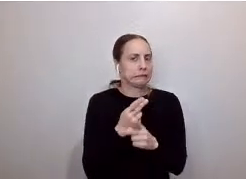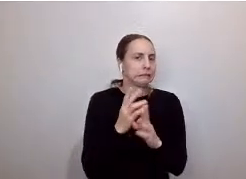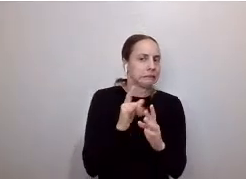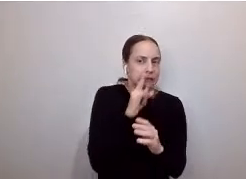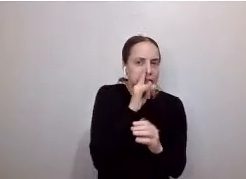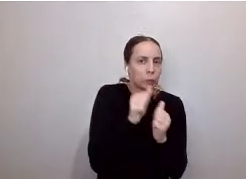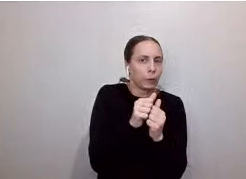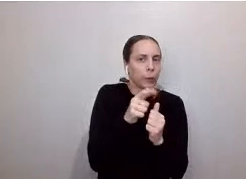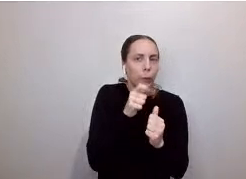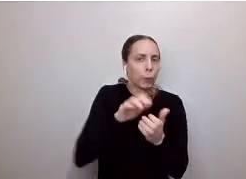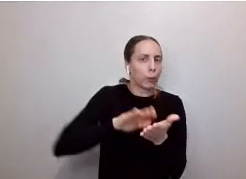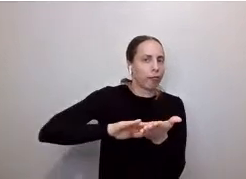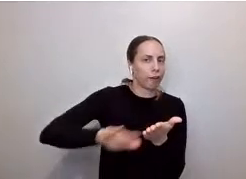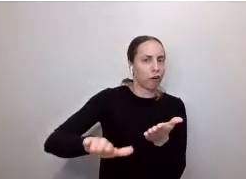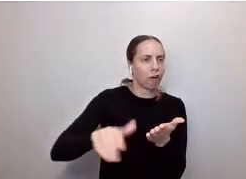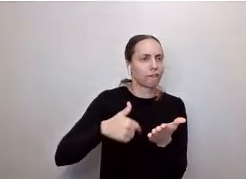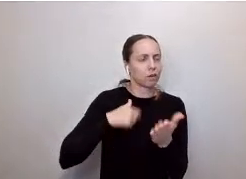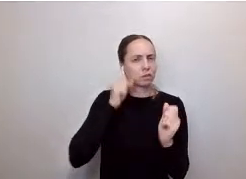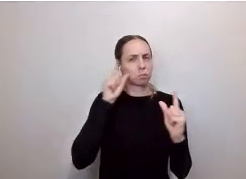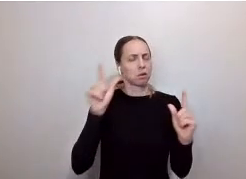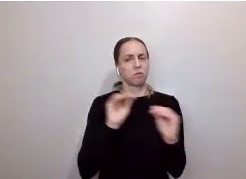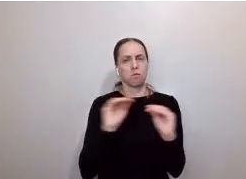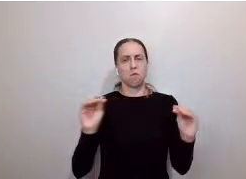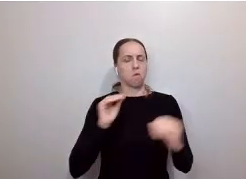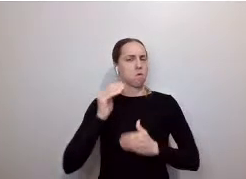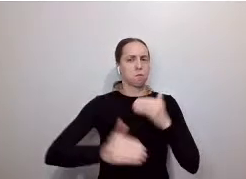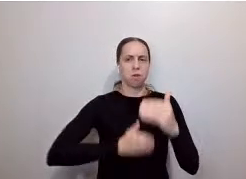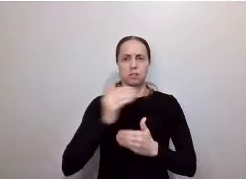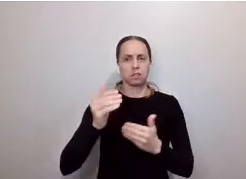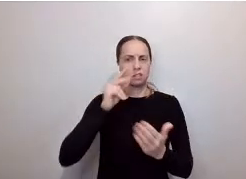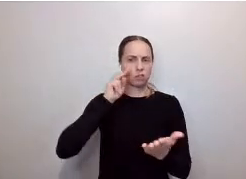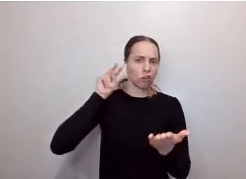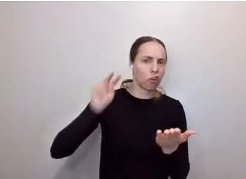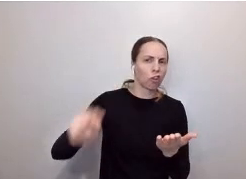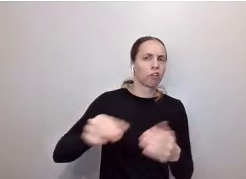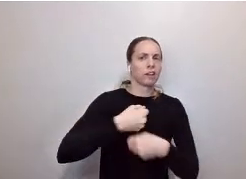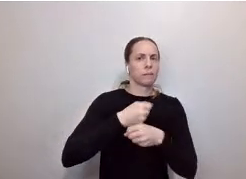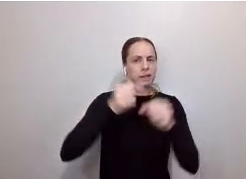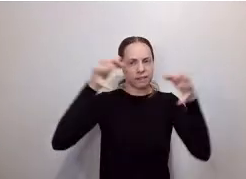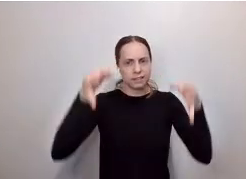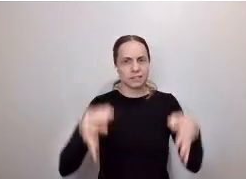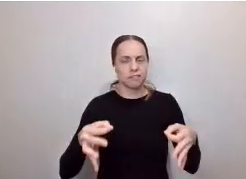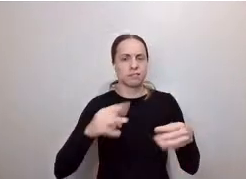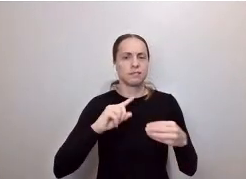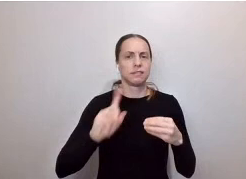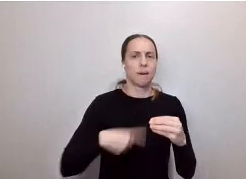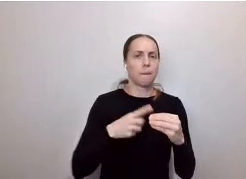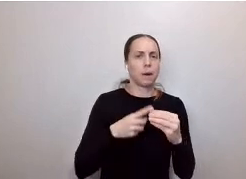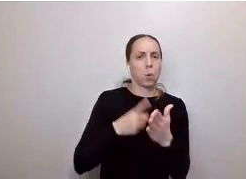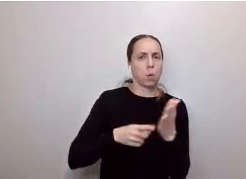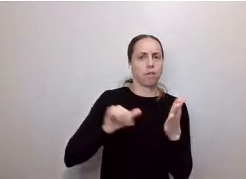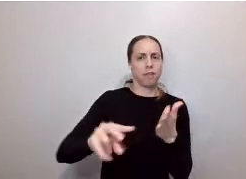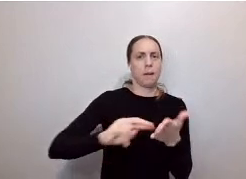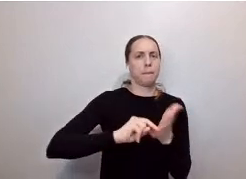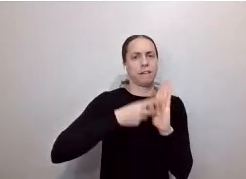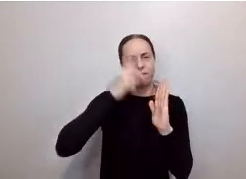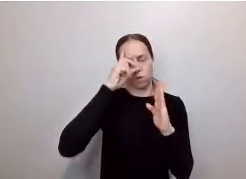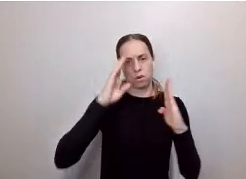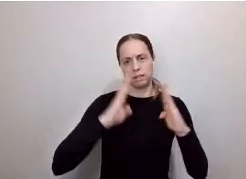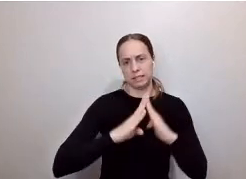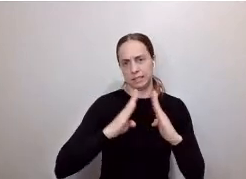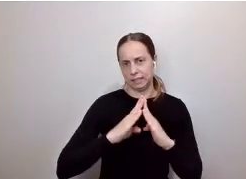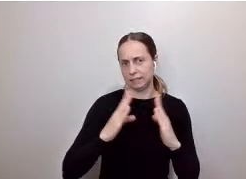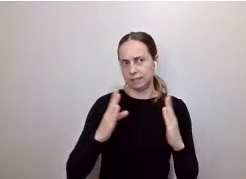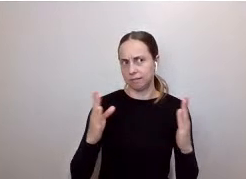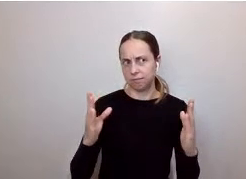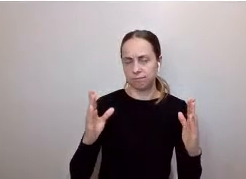gone through any kind of process at looking at this and making a decision about what this would mean for the city and having any kind of discussion. And